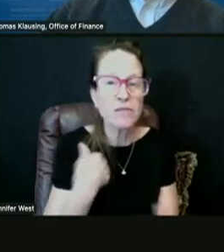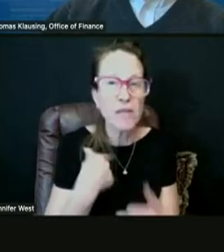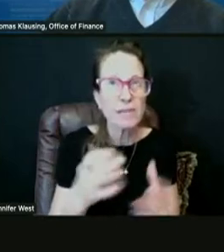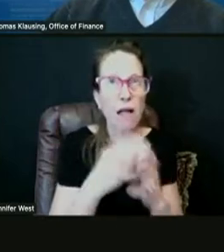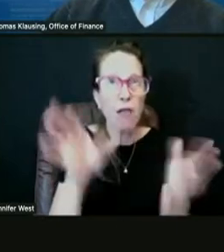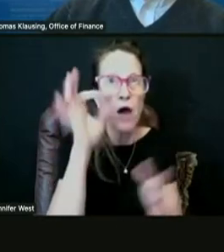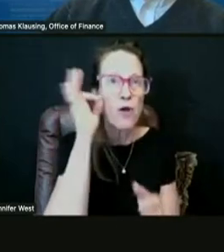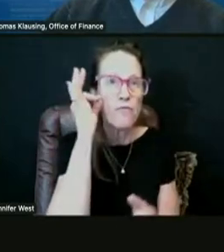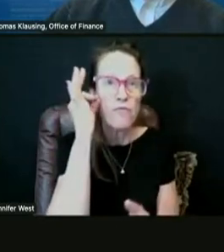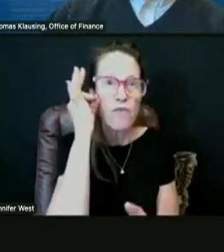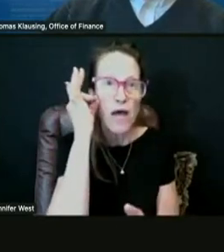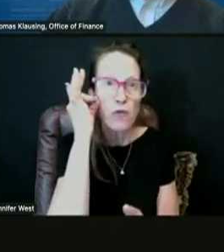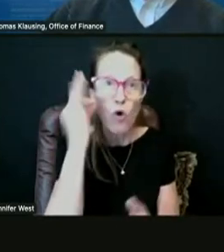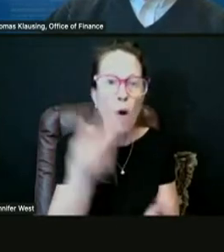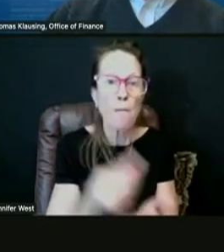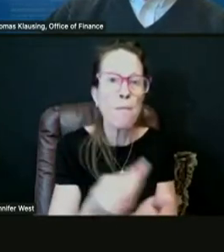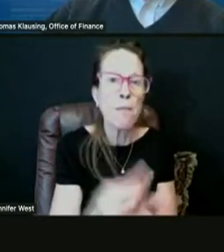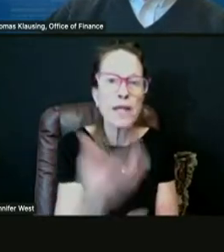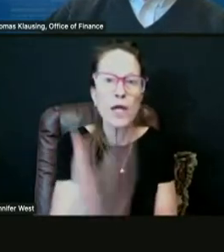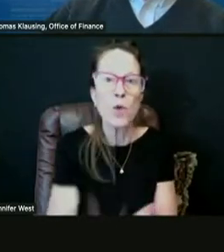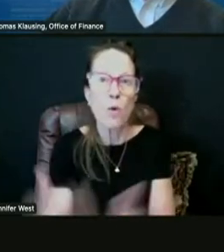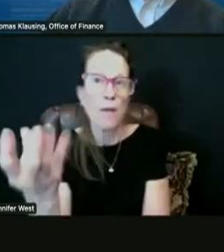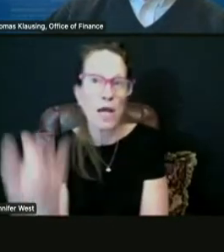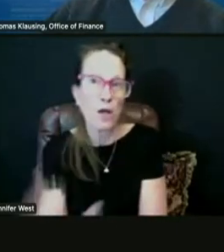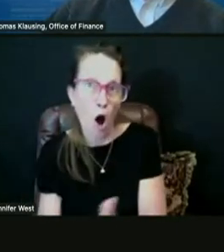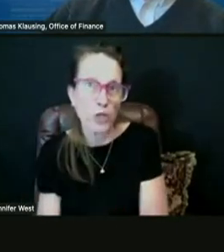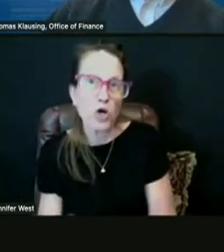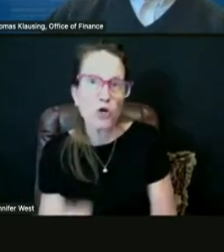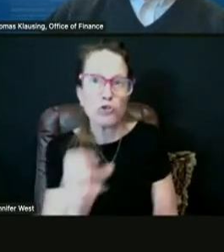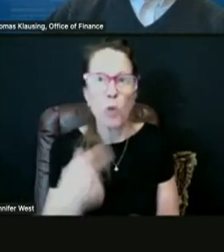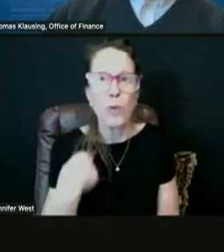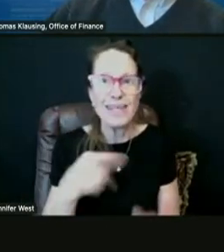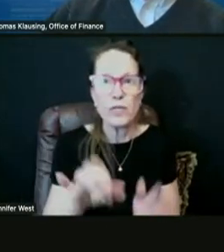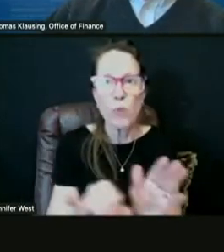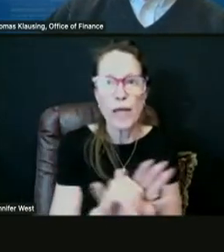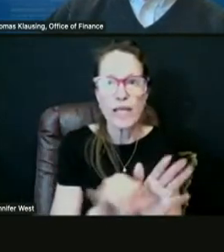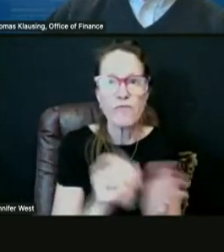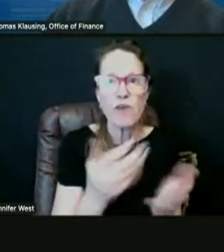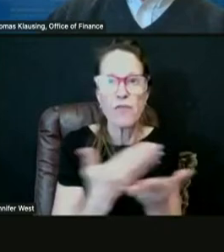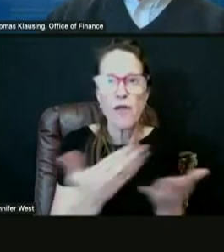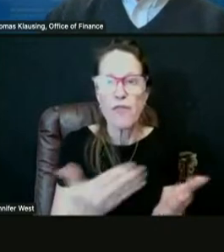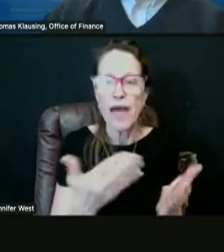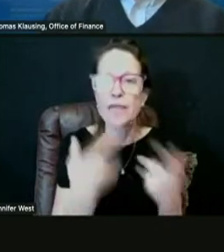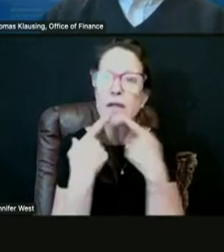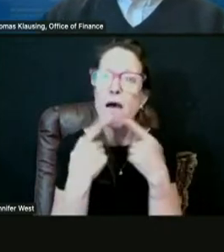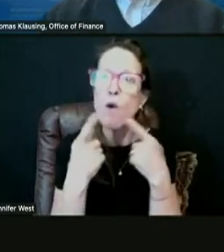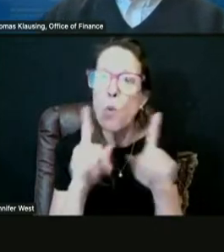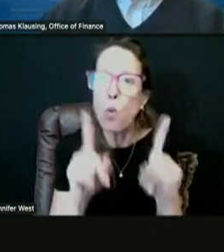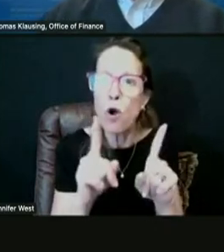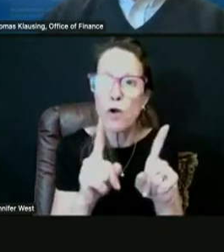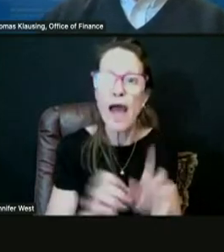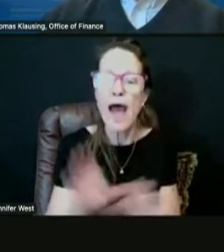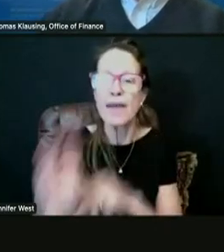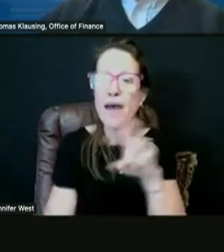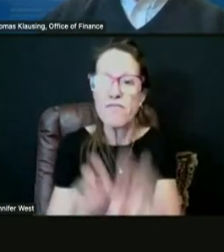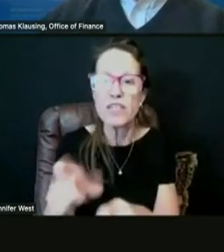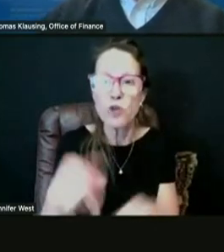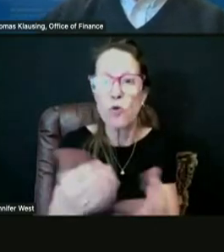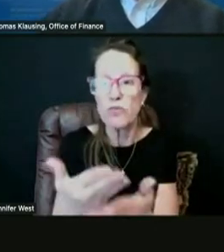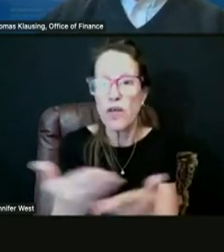going away. And so we want to make sure that we're identifying those things that work and investing in those. And so